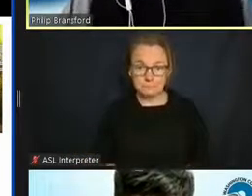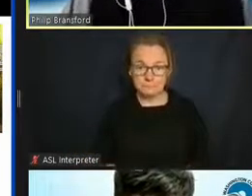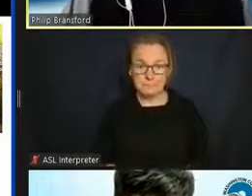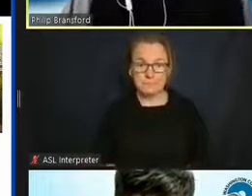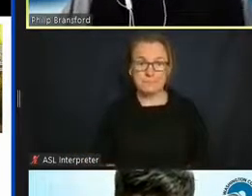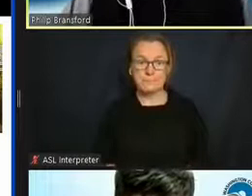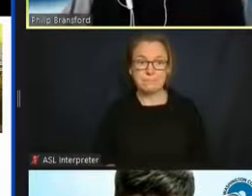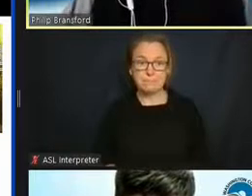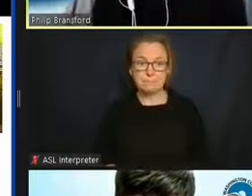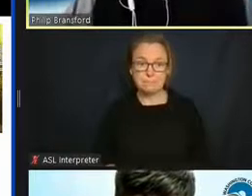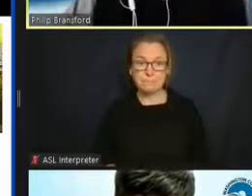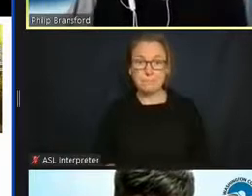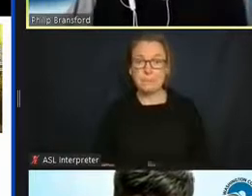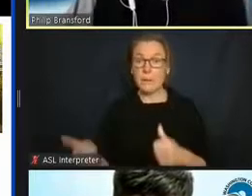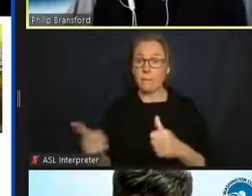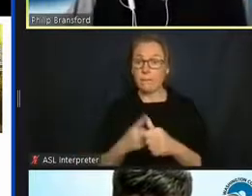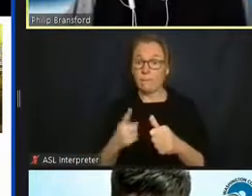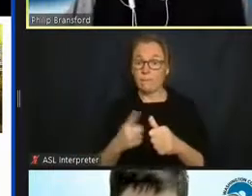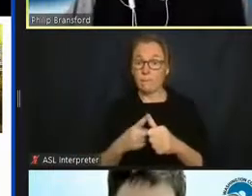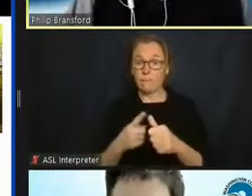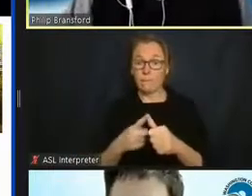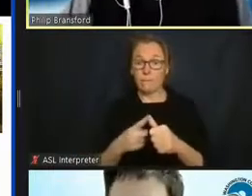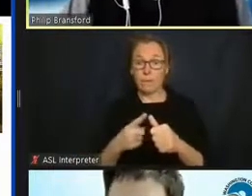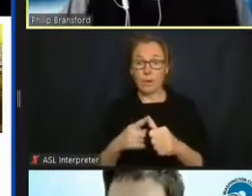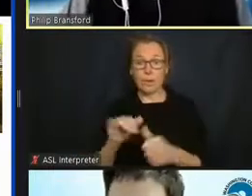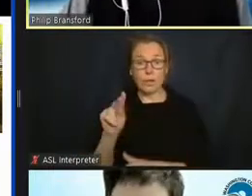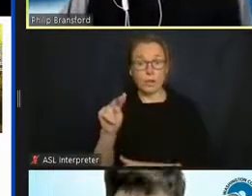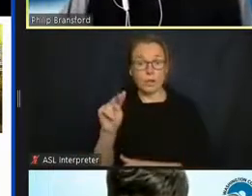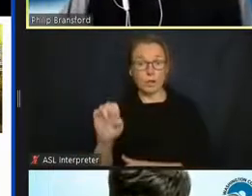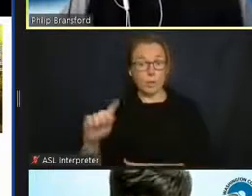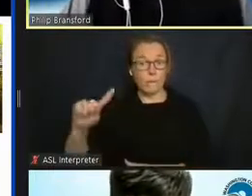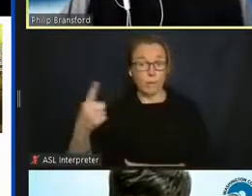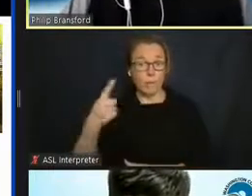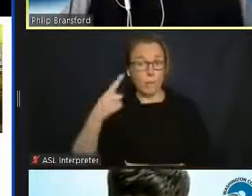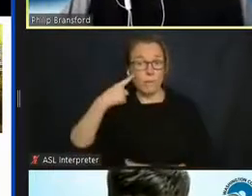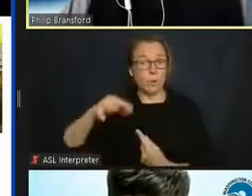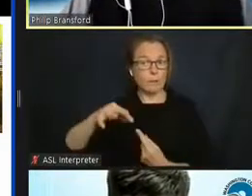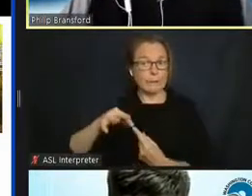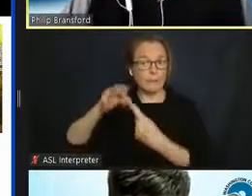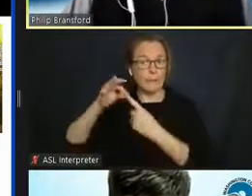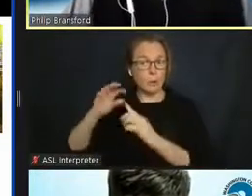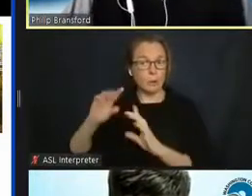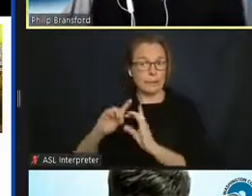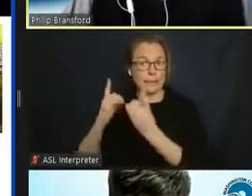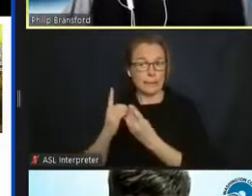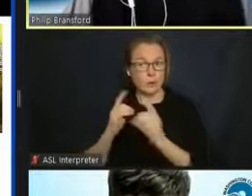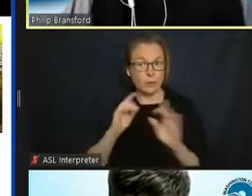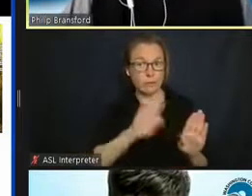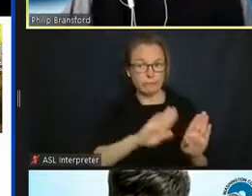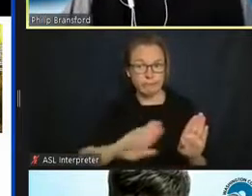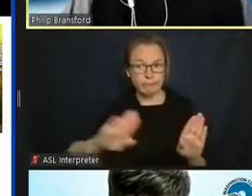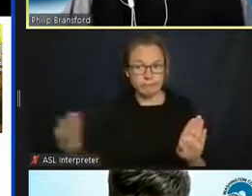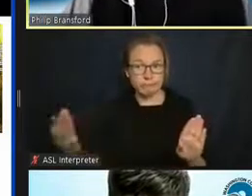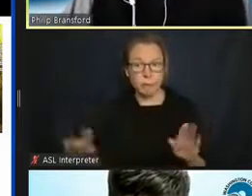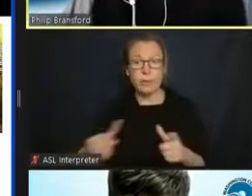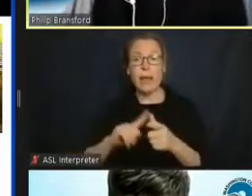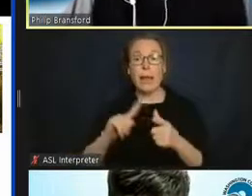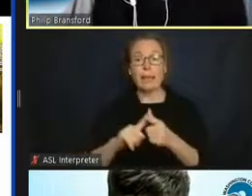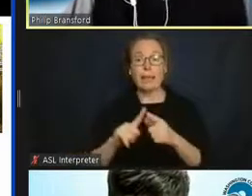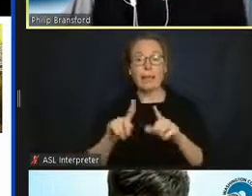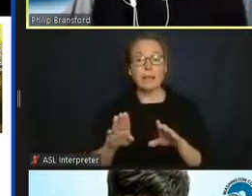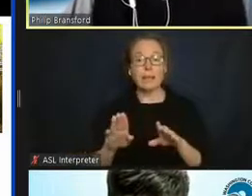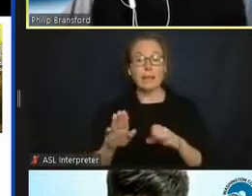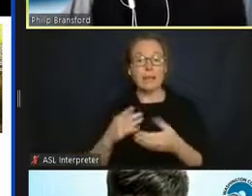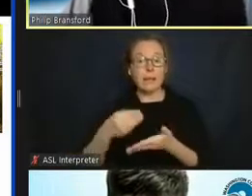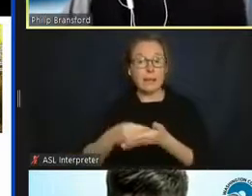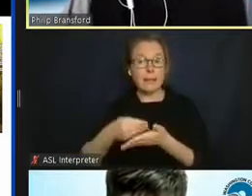county special districts on June 1st, and then the county budget overall and service district